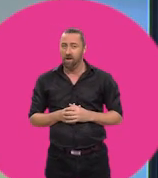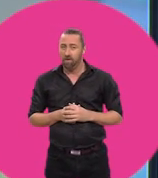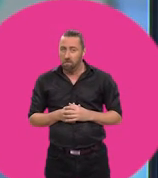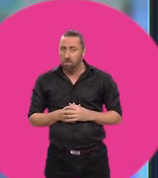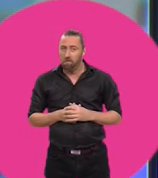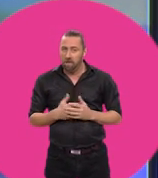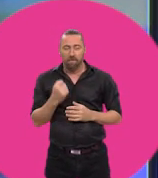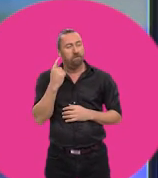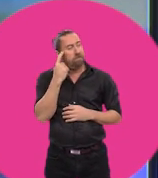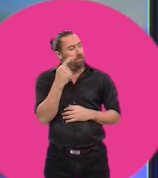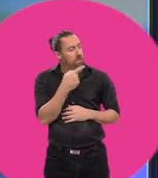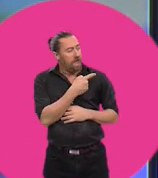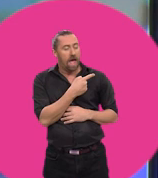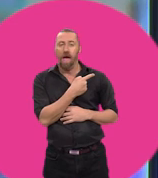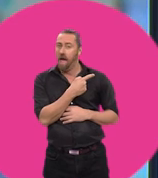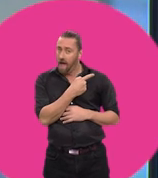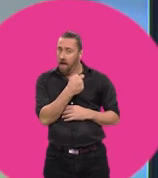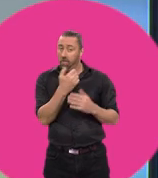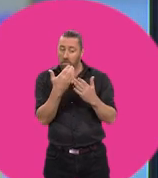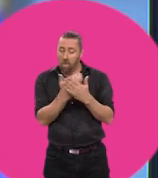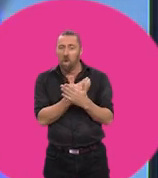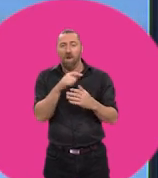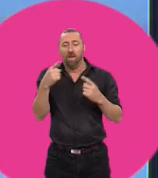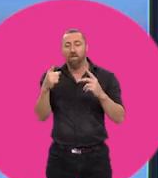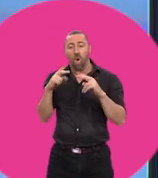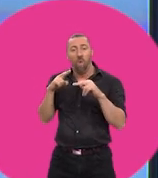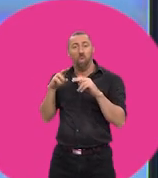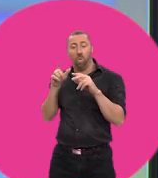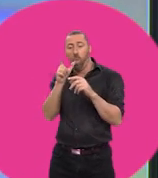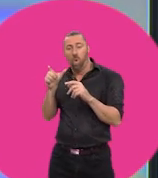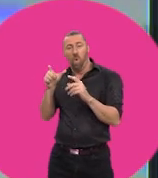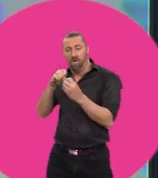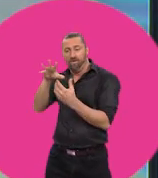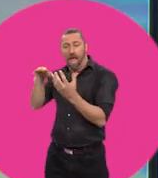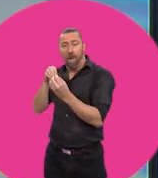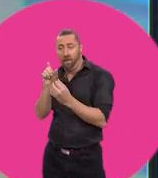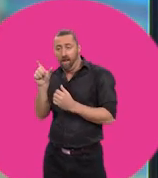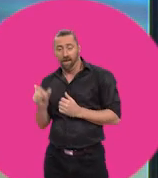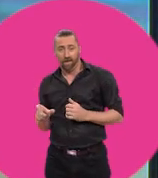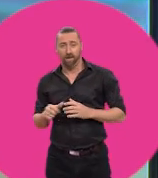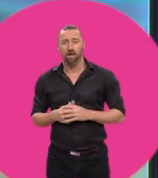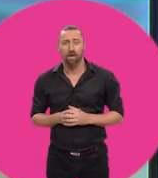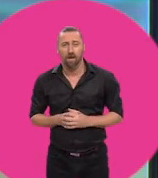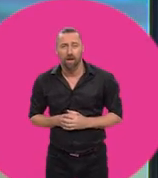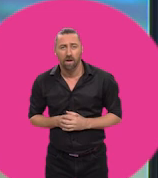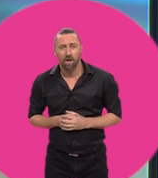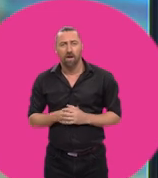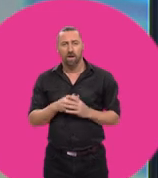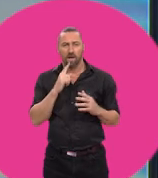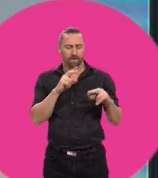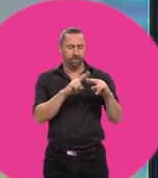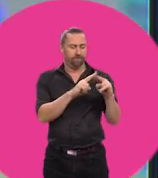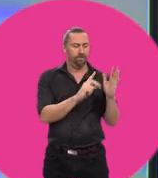There are some other words in today's story that make up part of another word family. Did you notice the